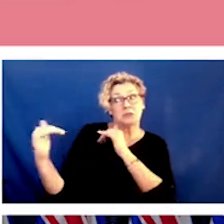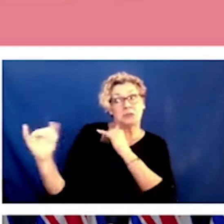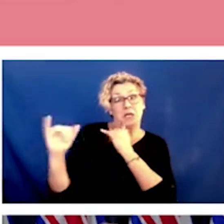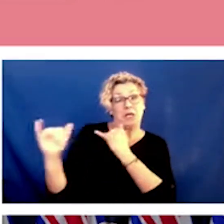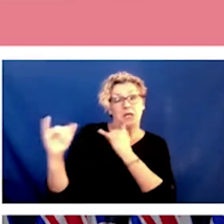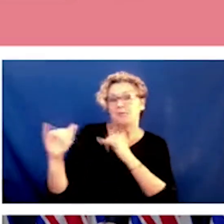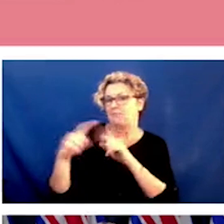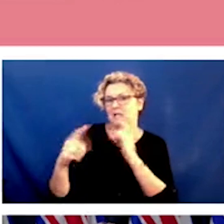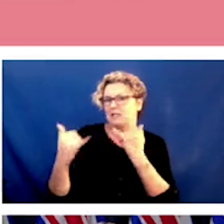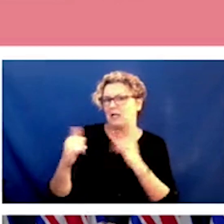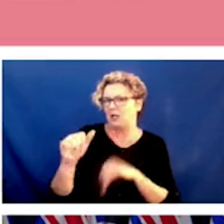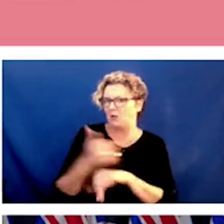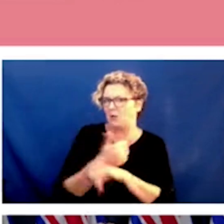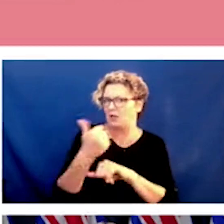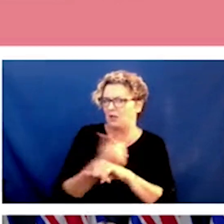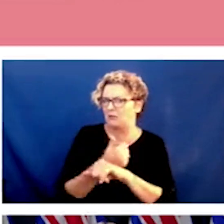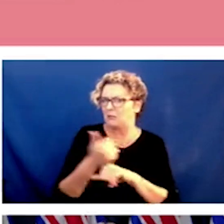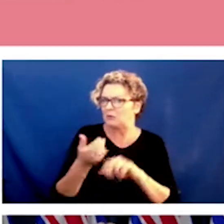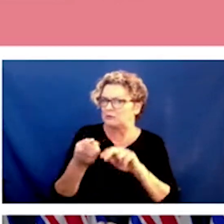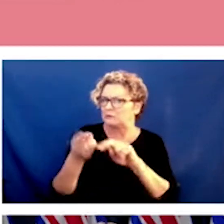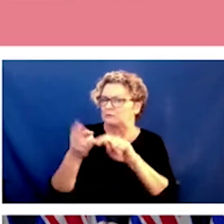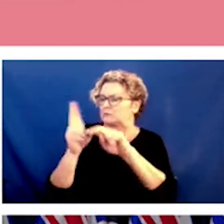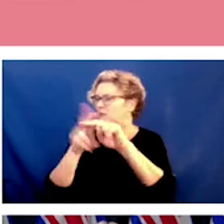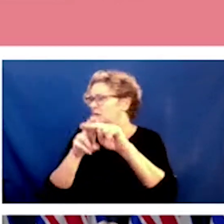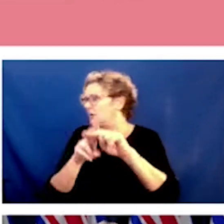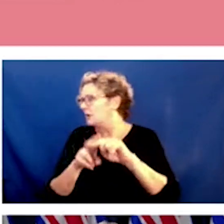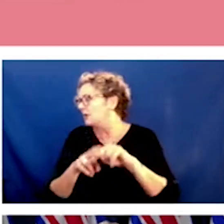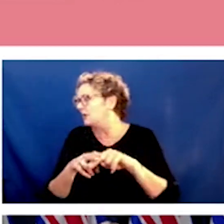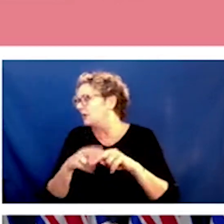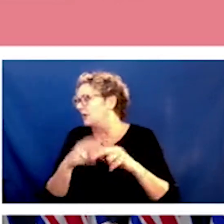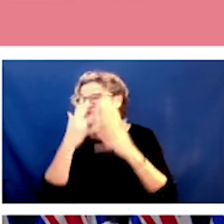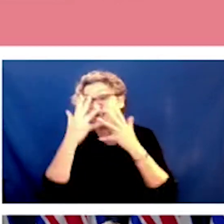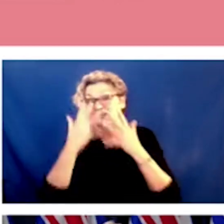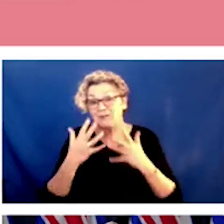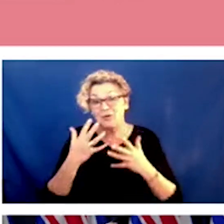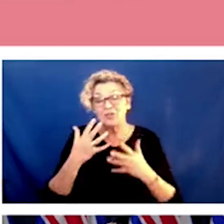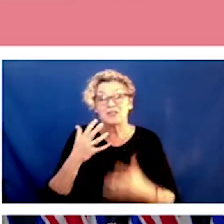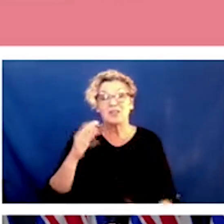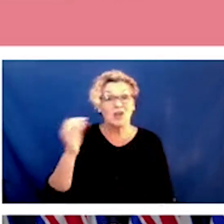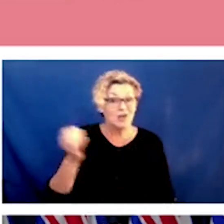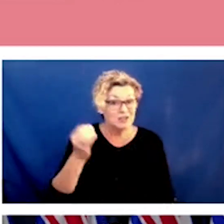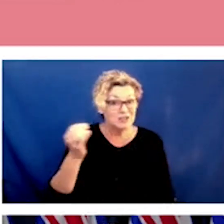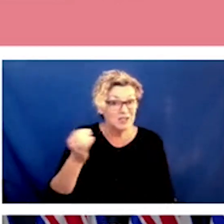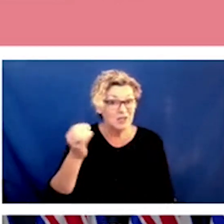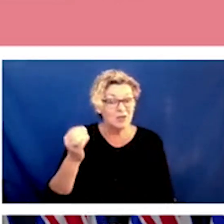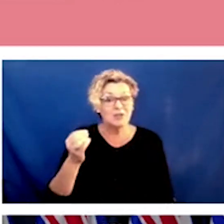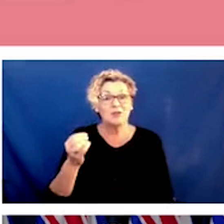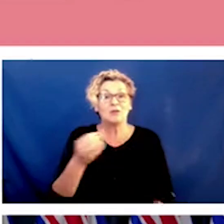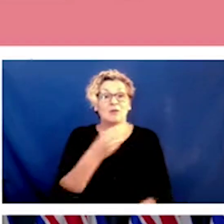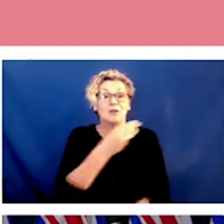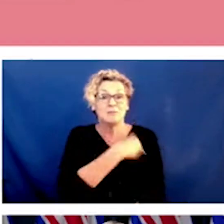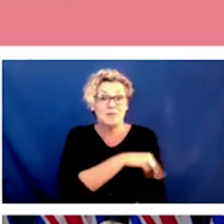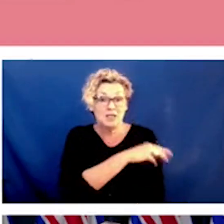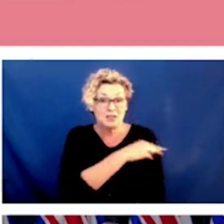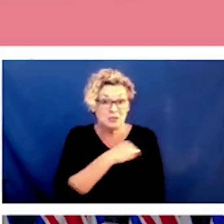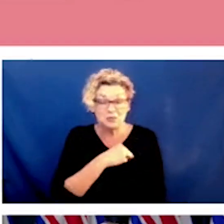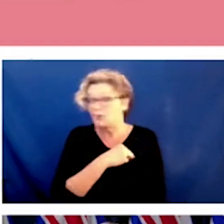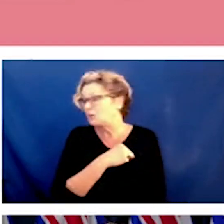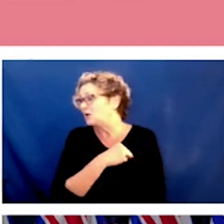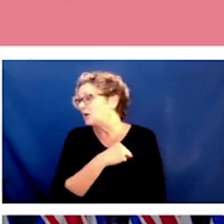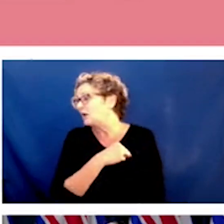as we can see, we're sort of grumbling along. We had been increasing and we're now leveling off. Right now,